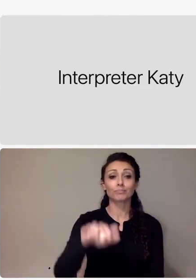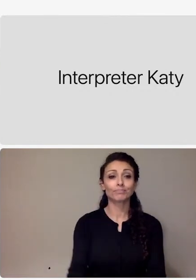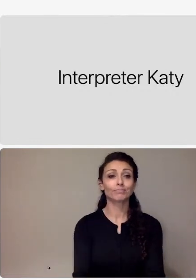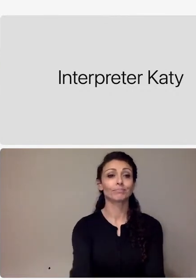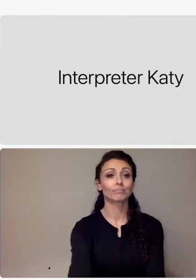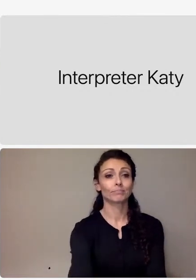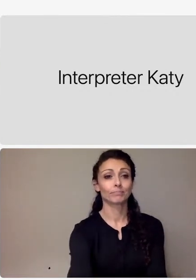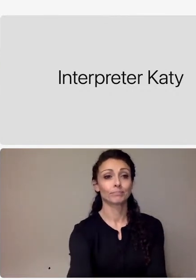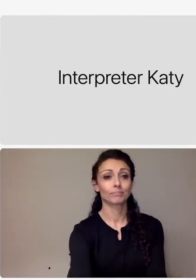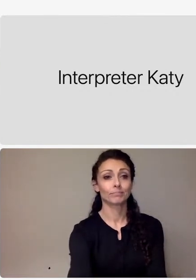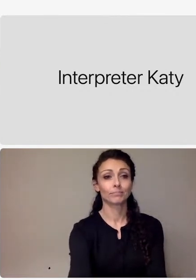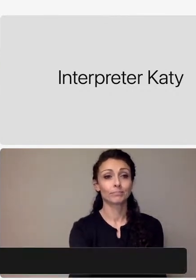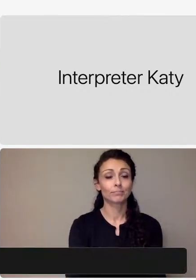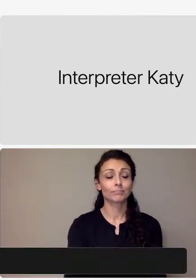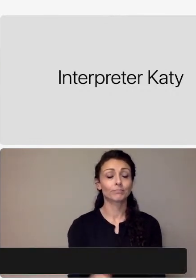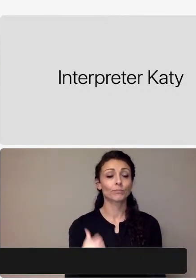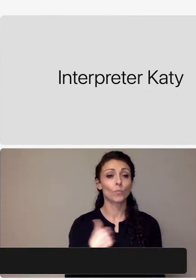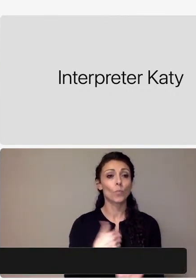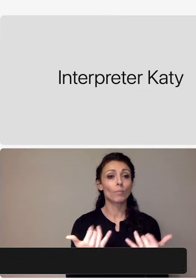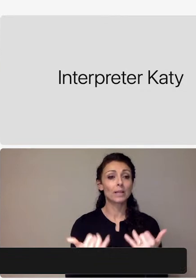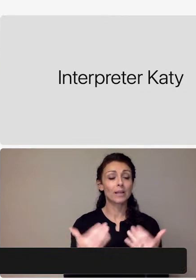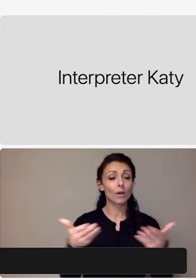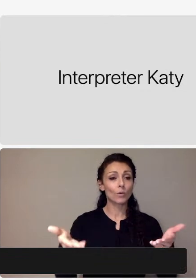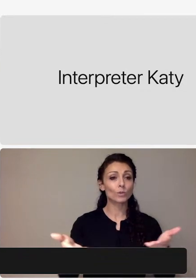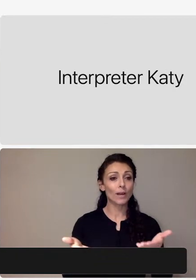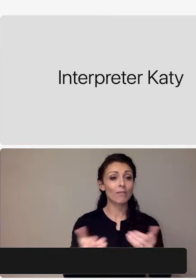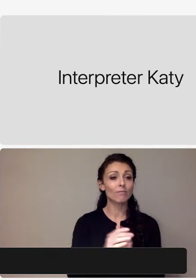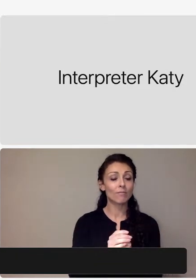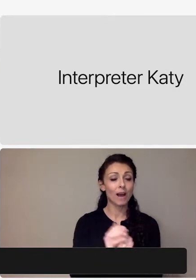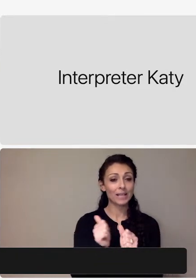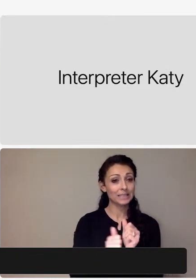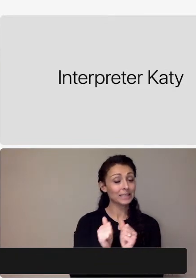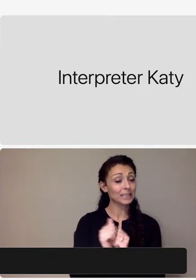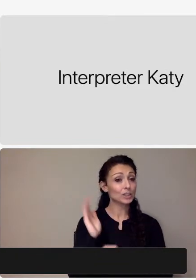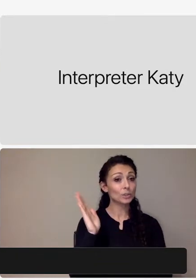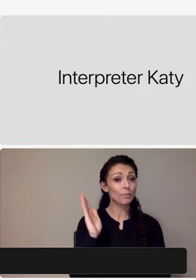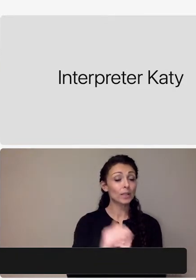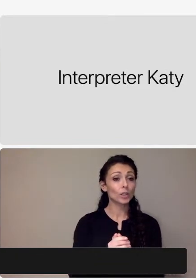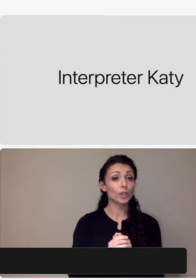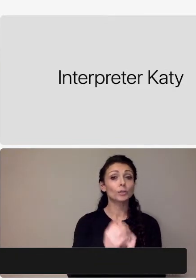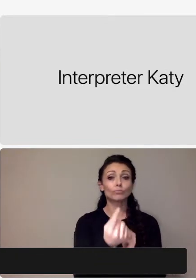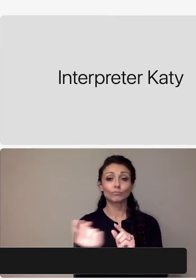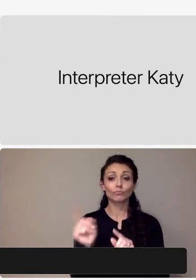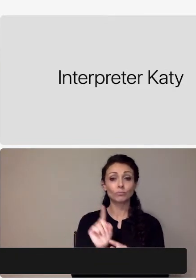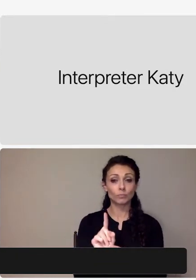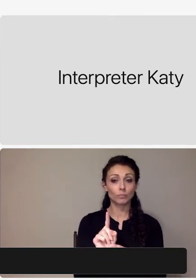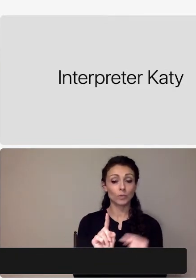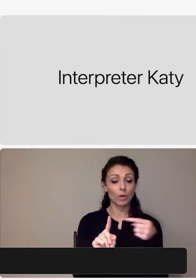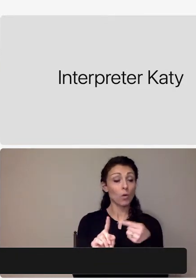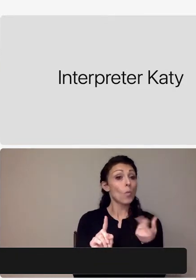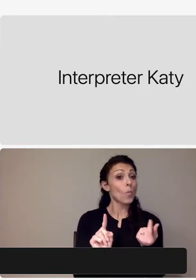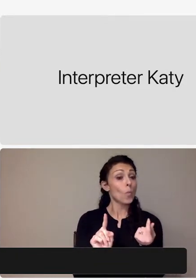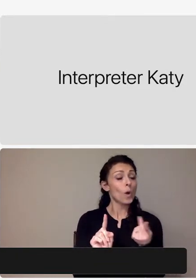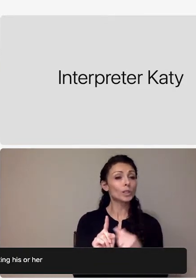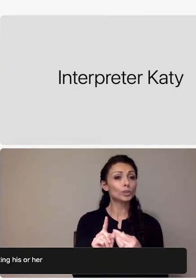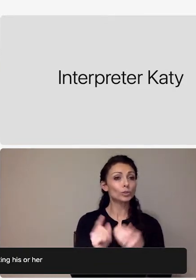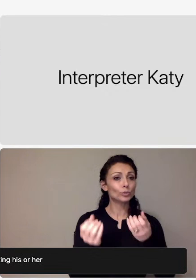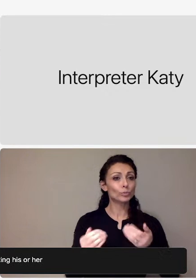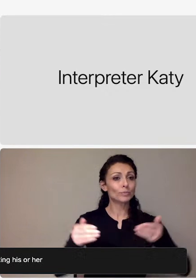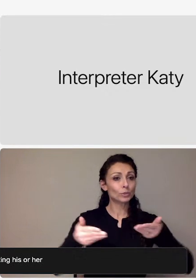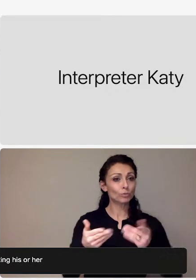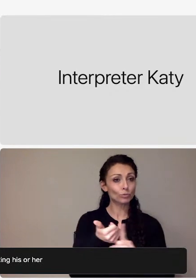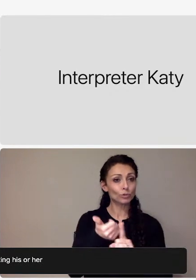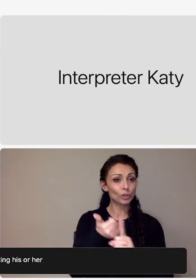okay we're going to invite each speaker to the podium and should begin by stating his or her name and